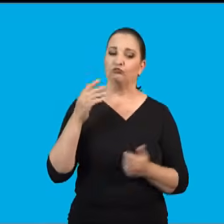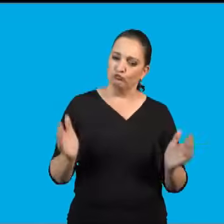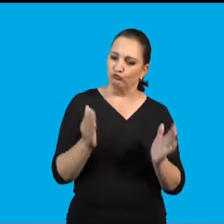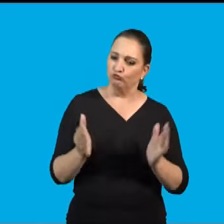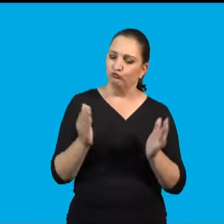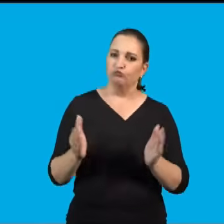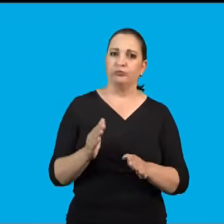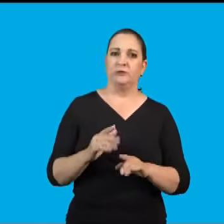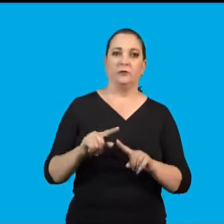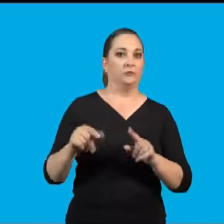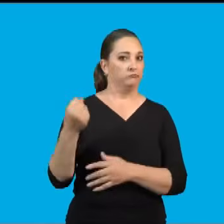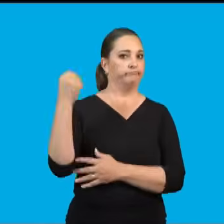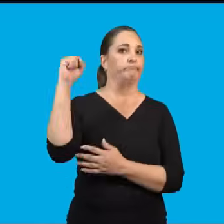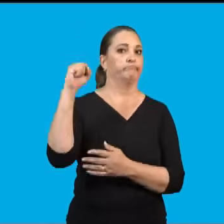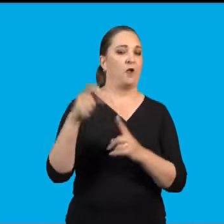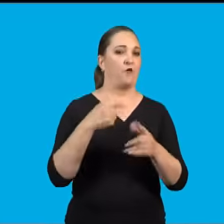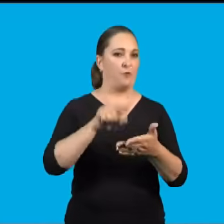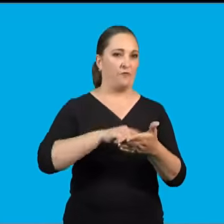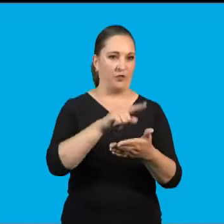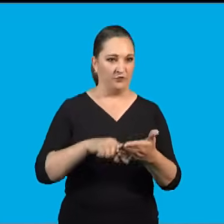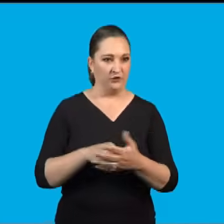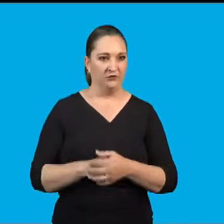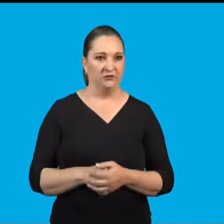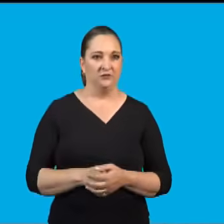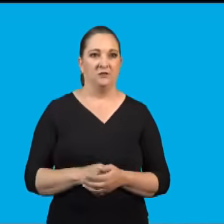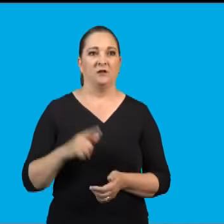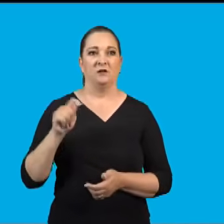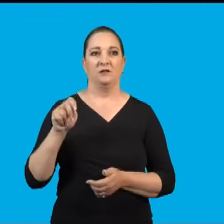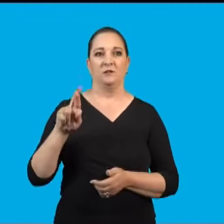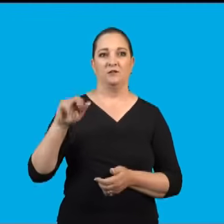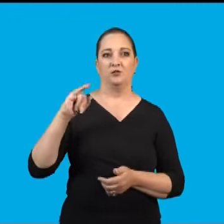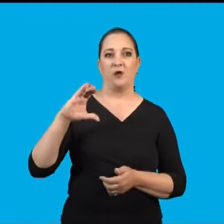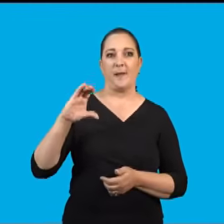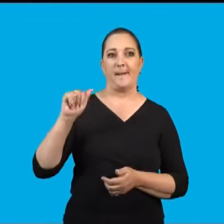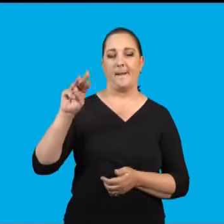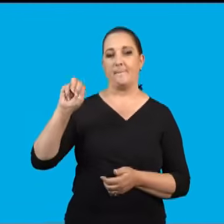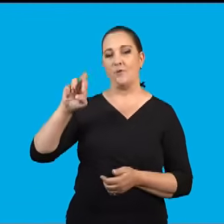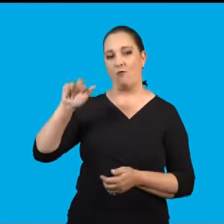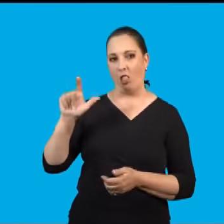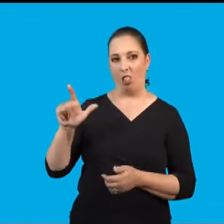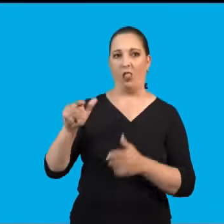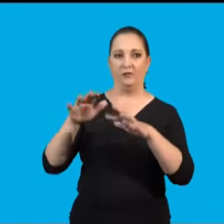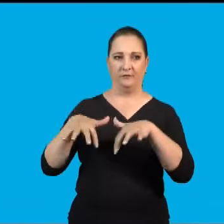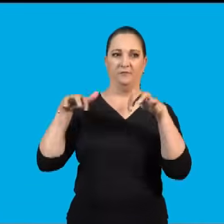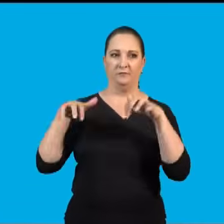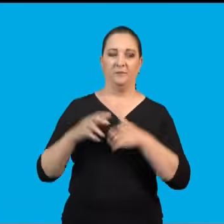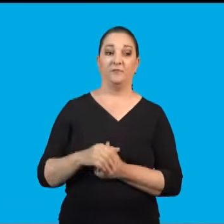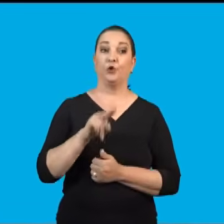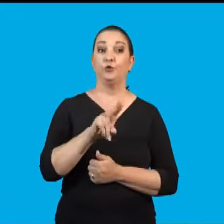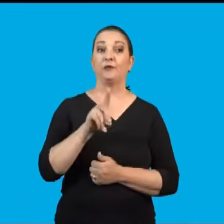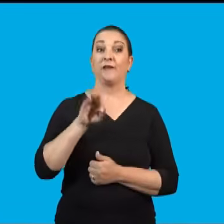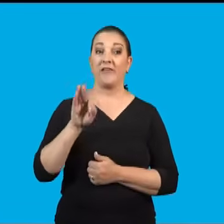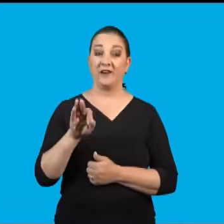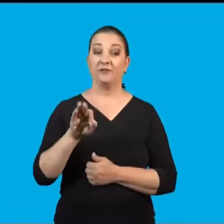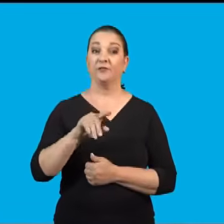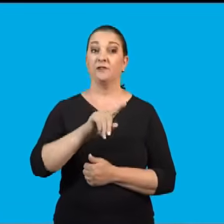to boycott the tricameral parliament. We did see that from the source, or the tricameral parliament elections. The UDF's Don't